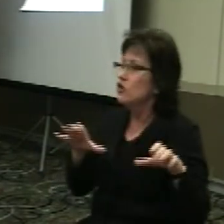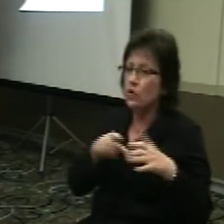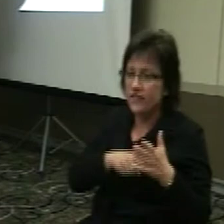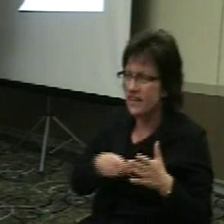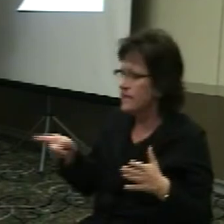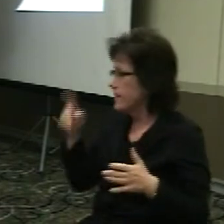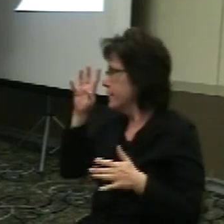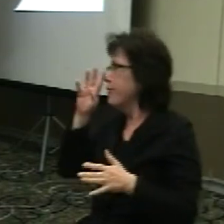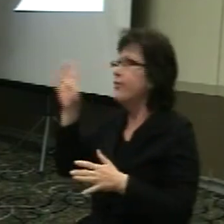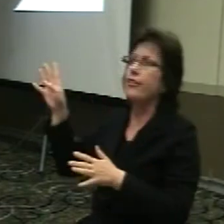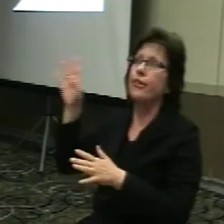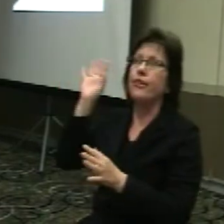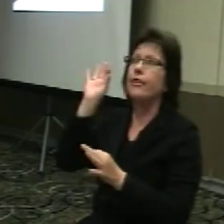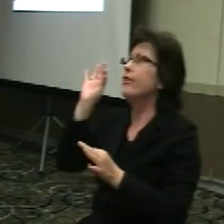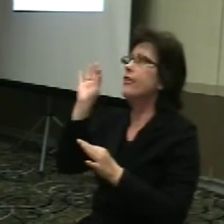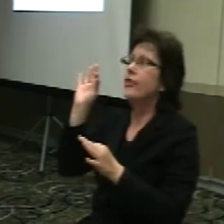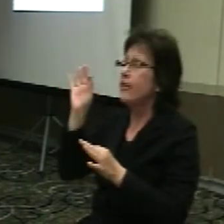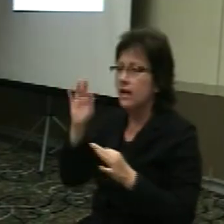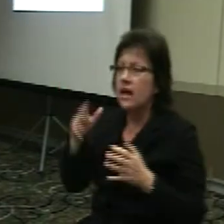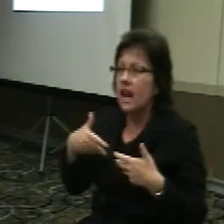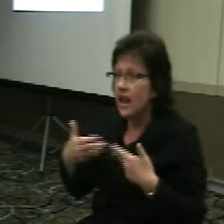Let's do more of the stuff he does when he's well.